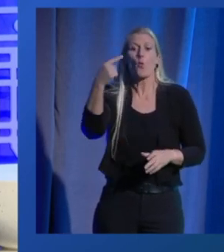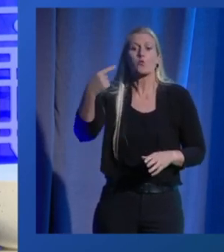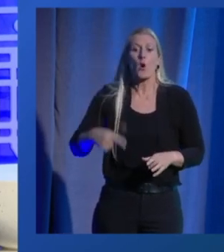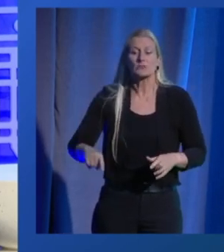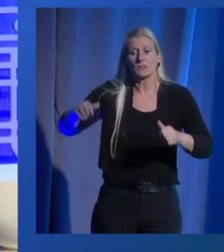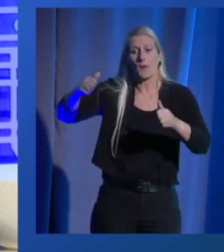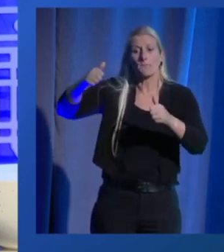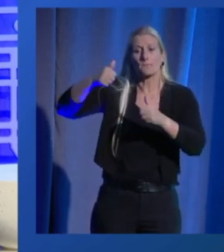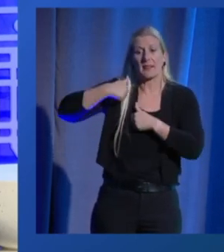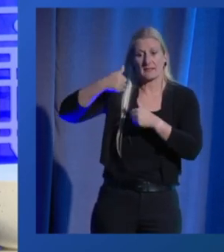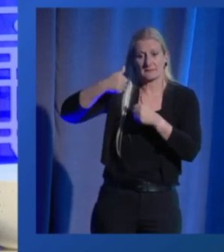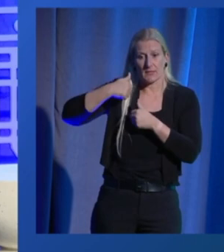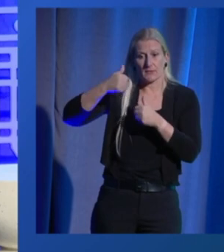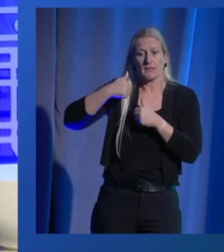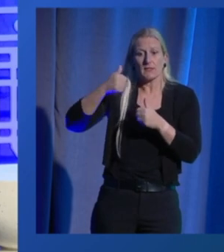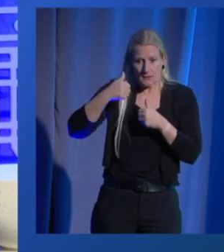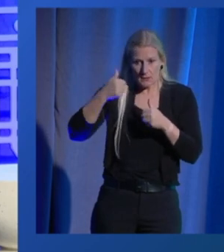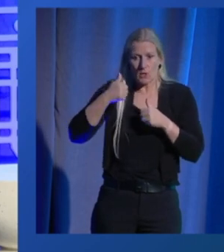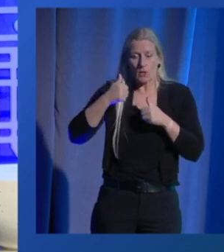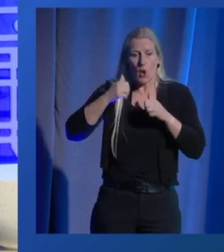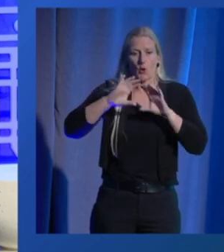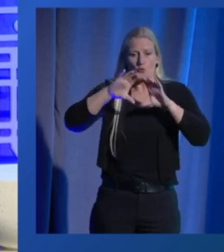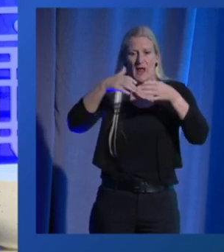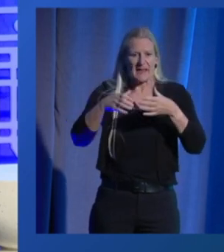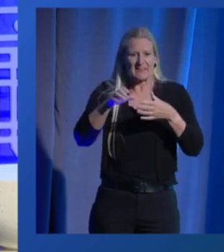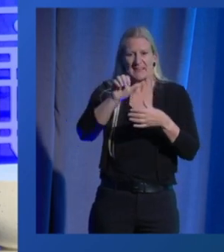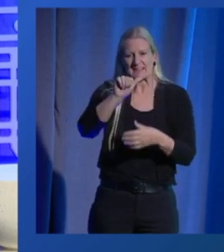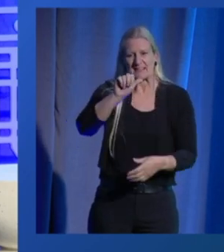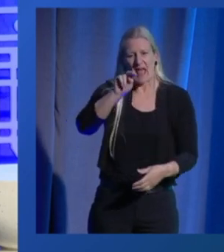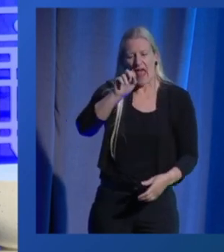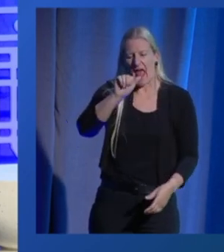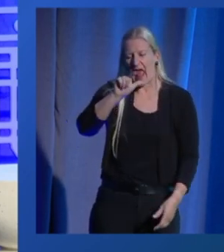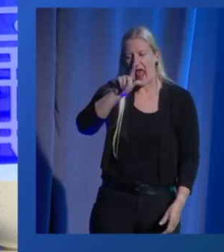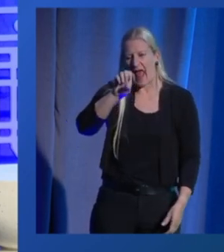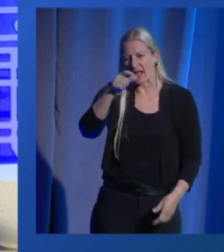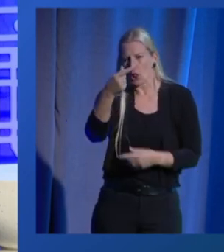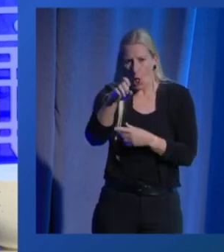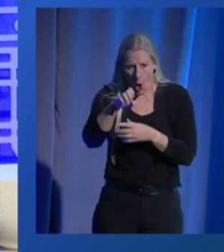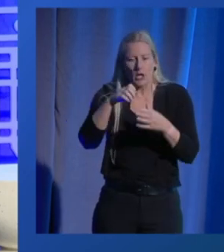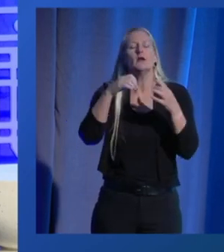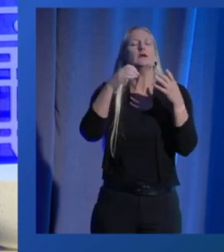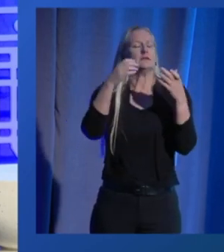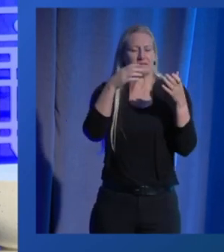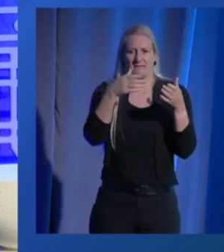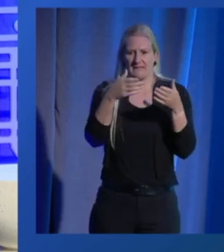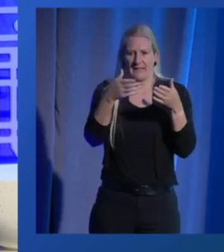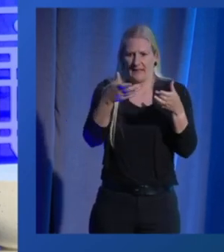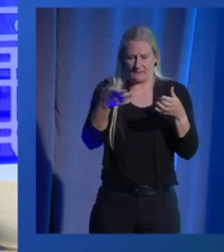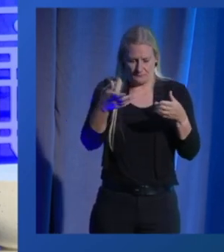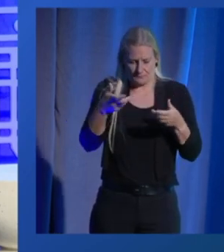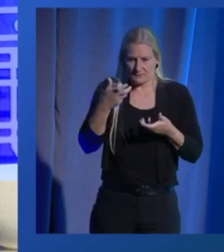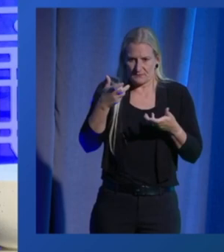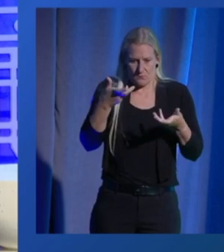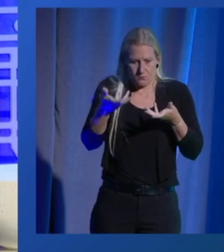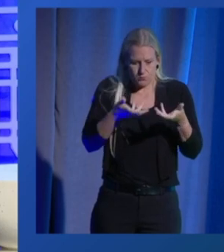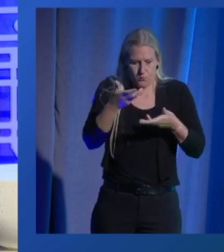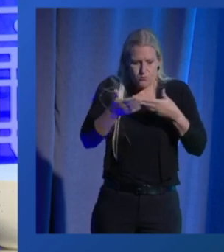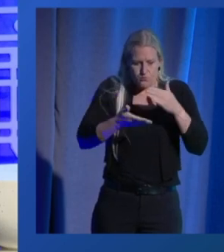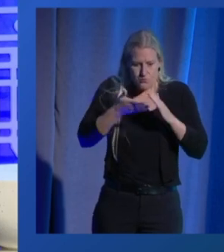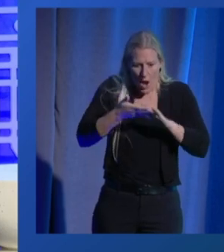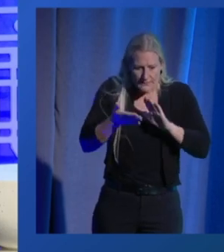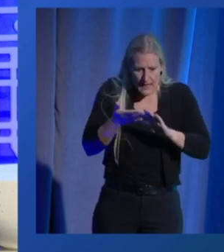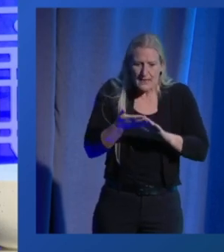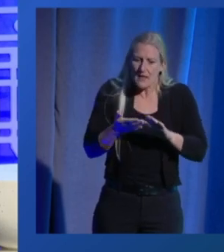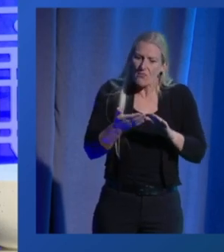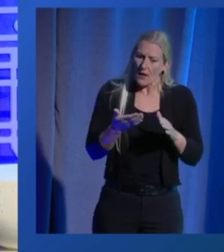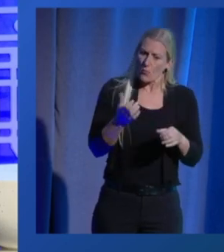over a century we had this analog staff that was able to keep up with the information that the commander needed to process